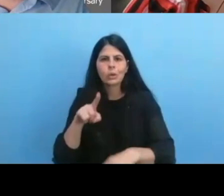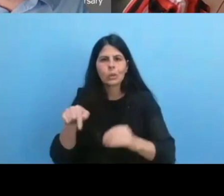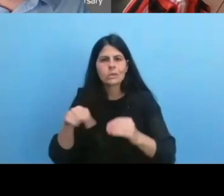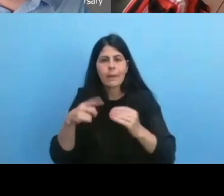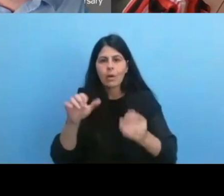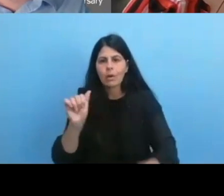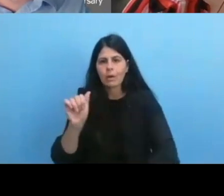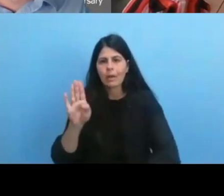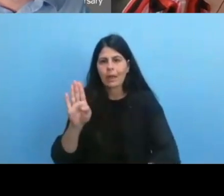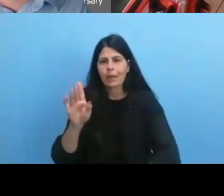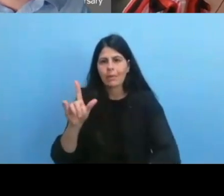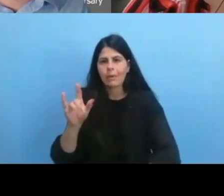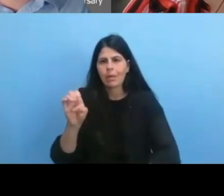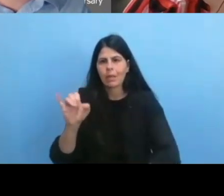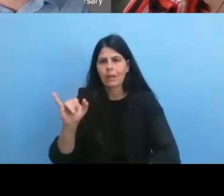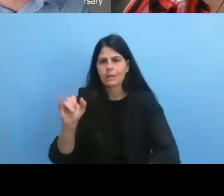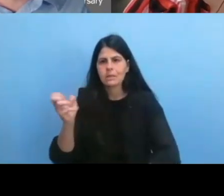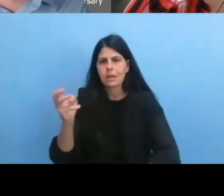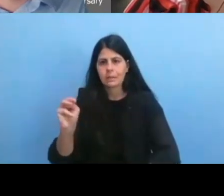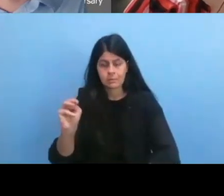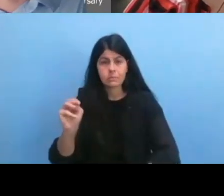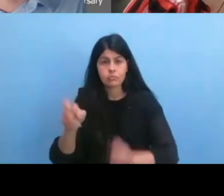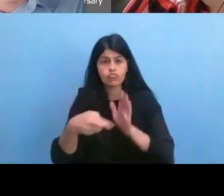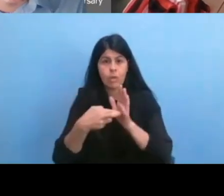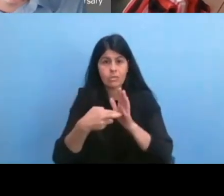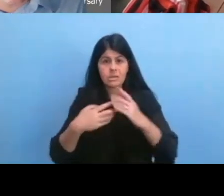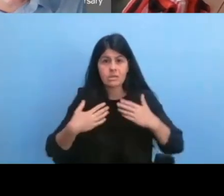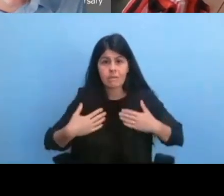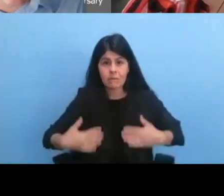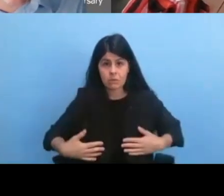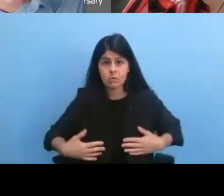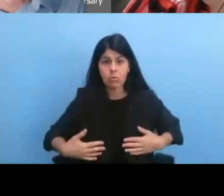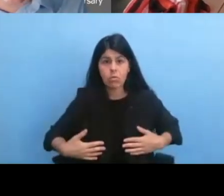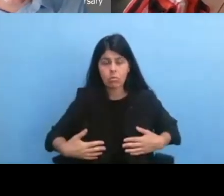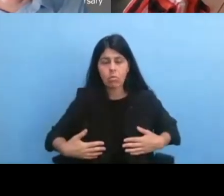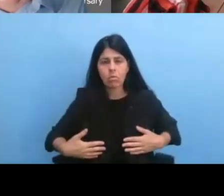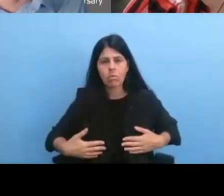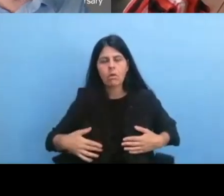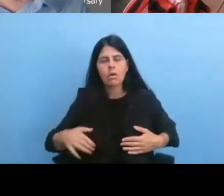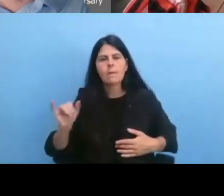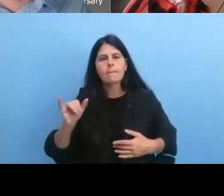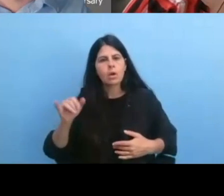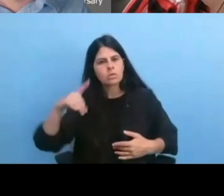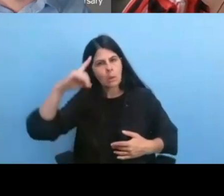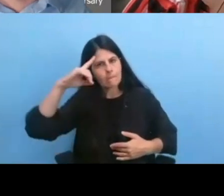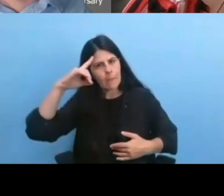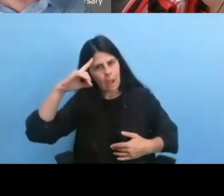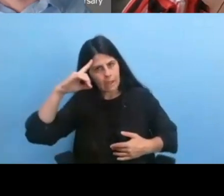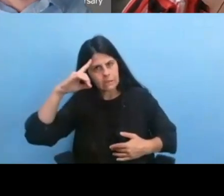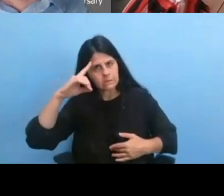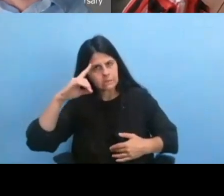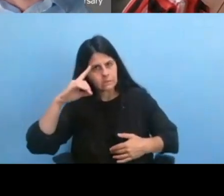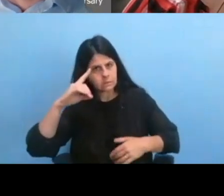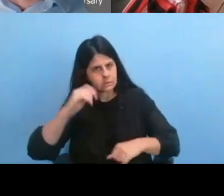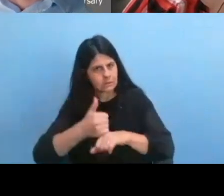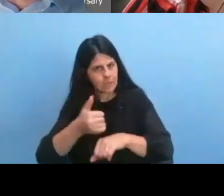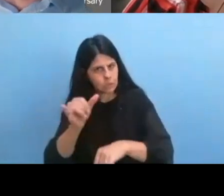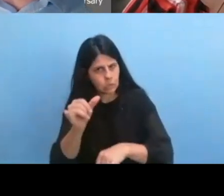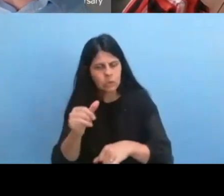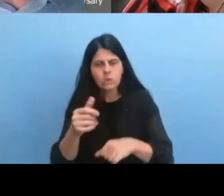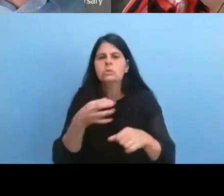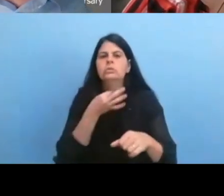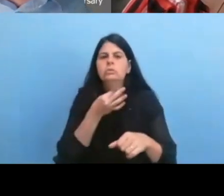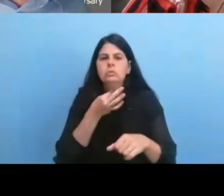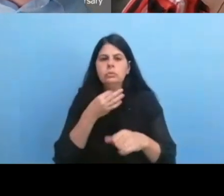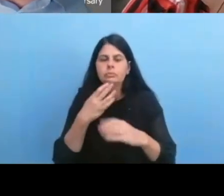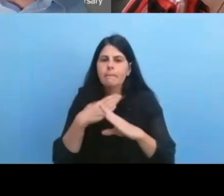So ableism represents in physical ways, but it also represents in terms of mindset. So what kind of barriers have you encountered